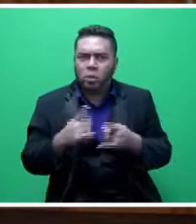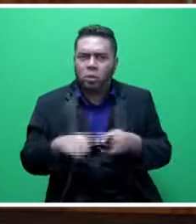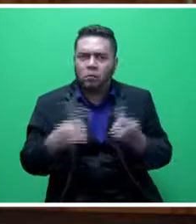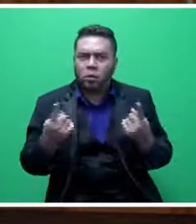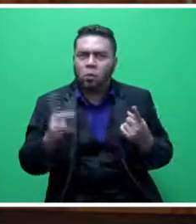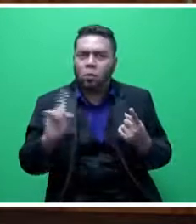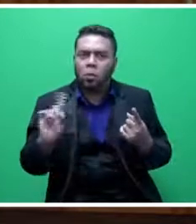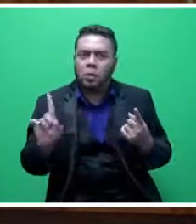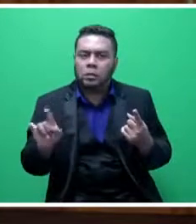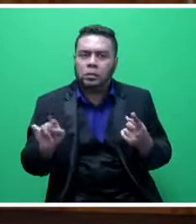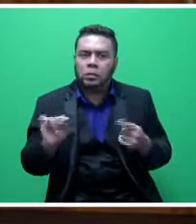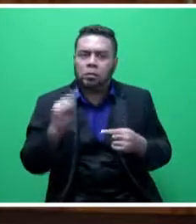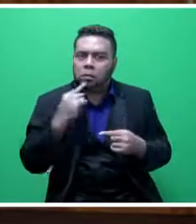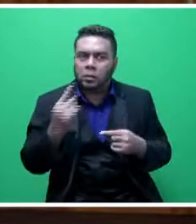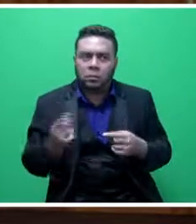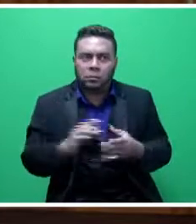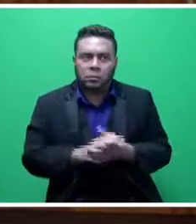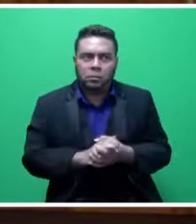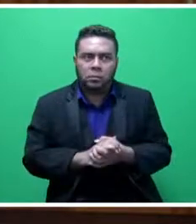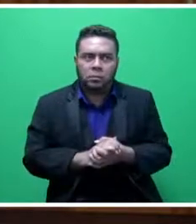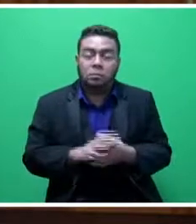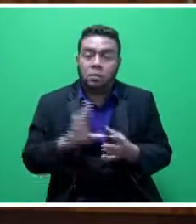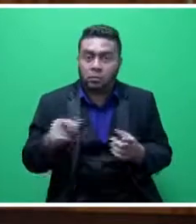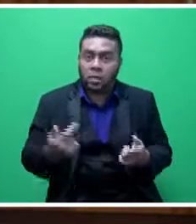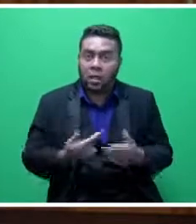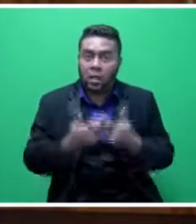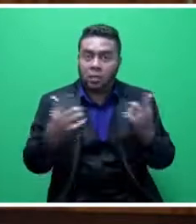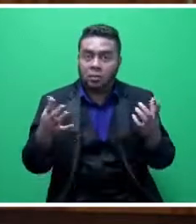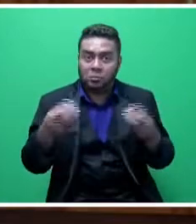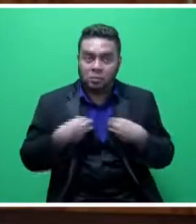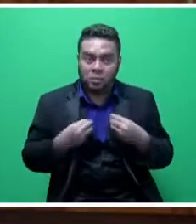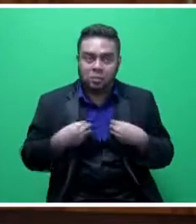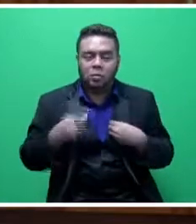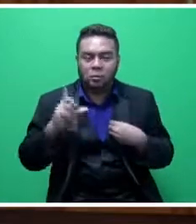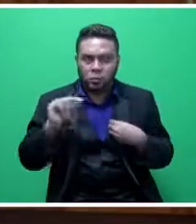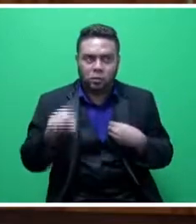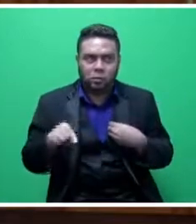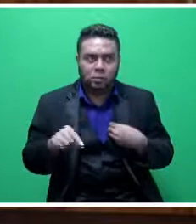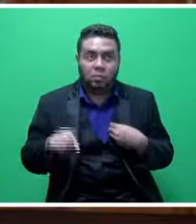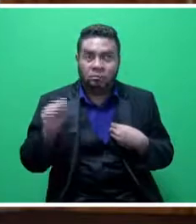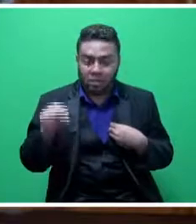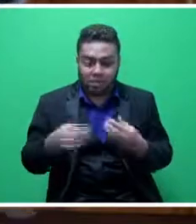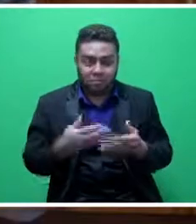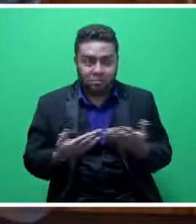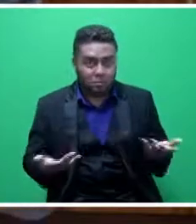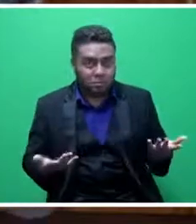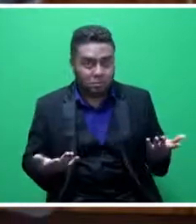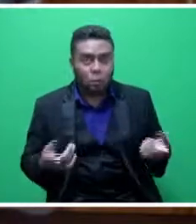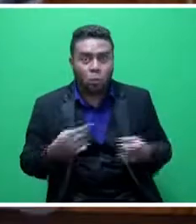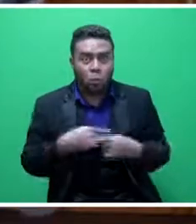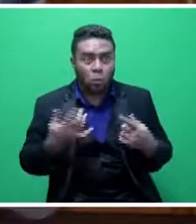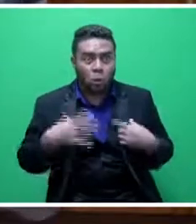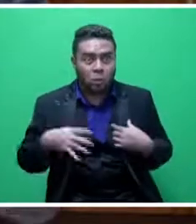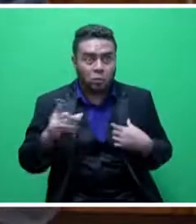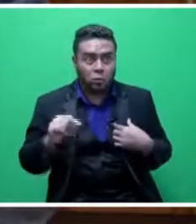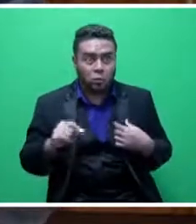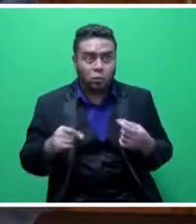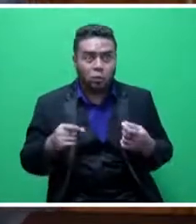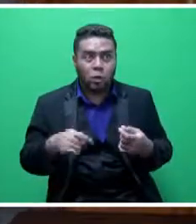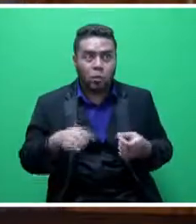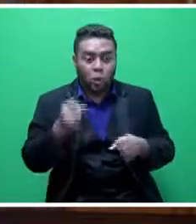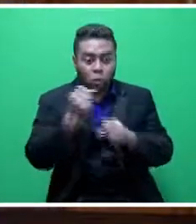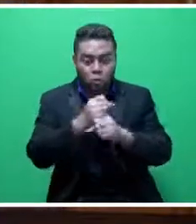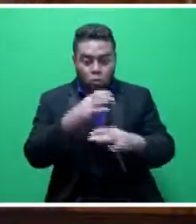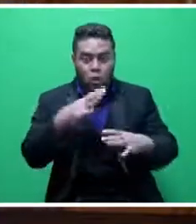Honorable Tambuya is saying. And of course, some of the larger countries are dealing with this. At this point in time, we would actually like to attract Google to